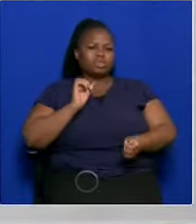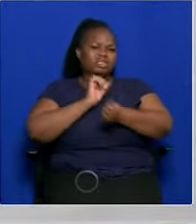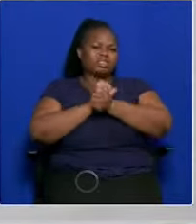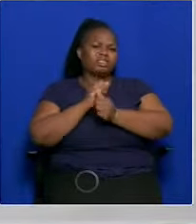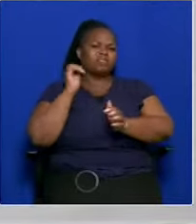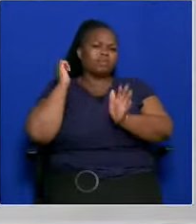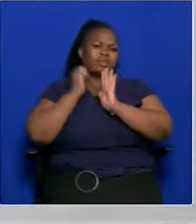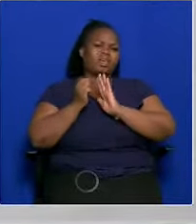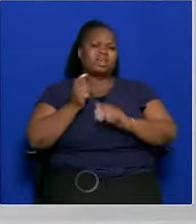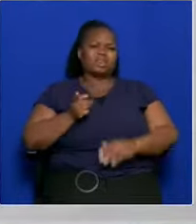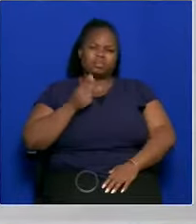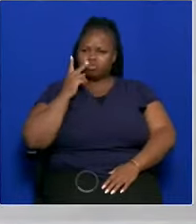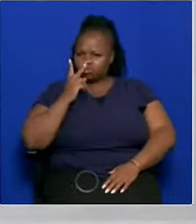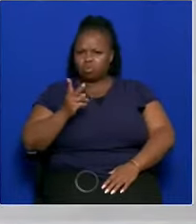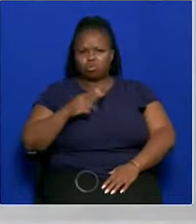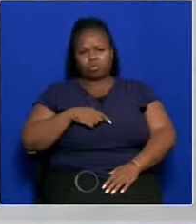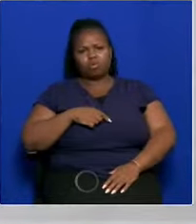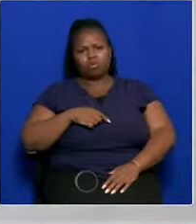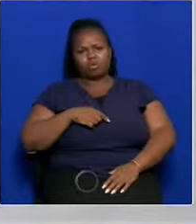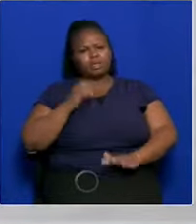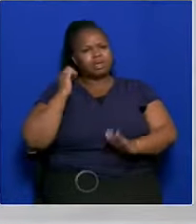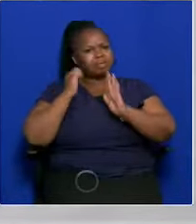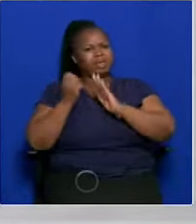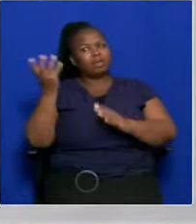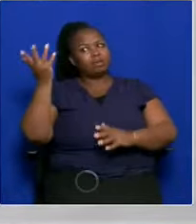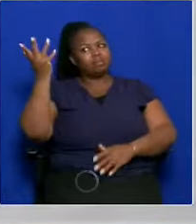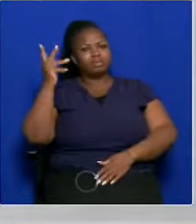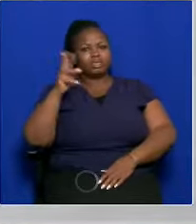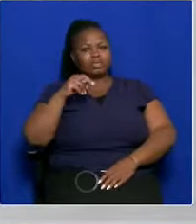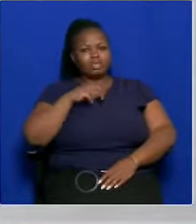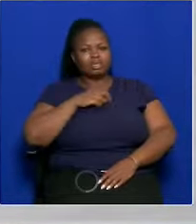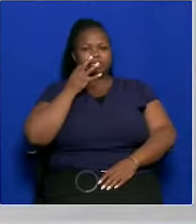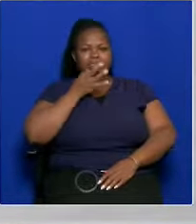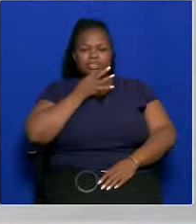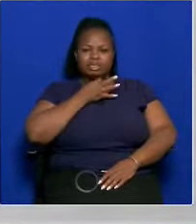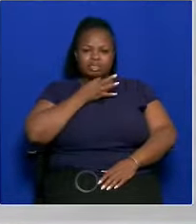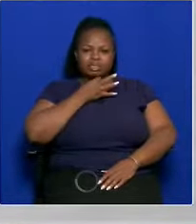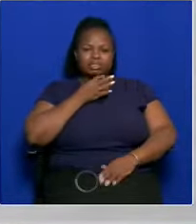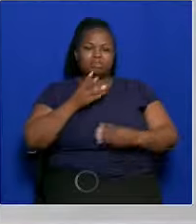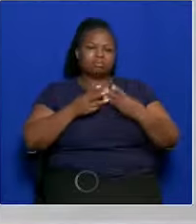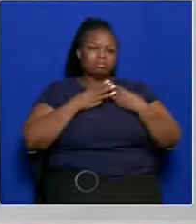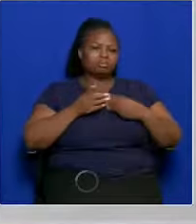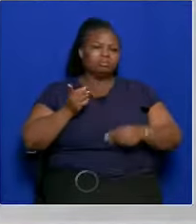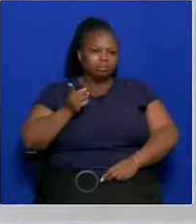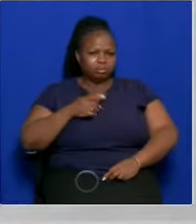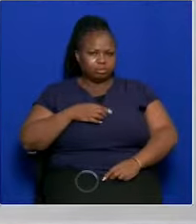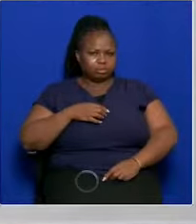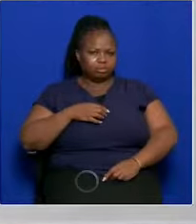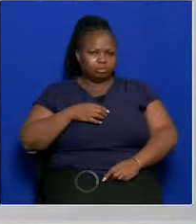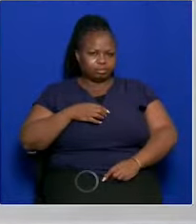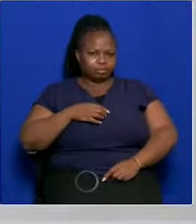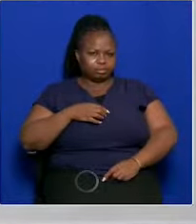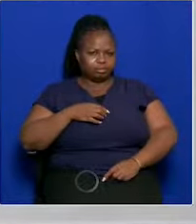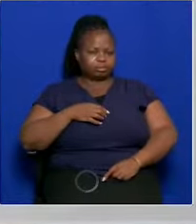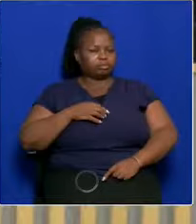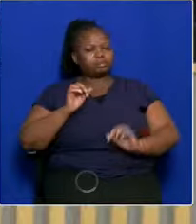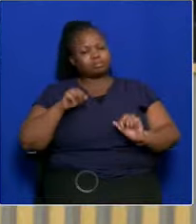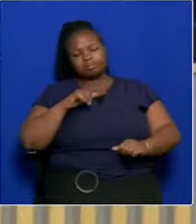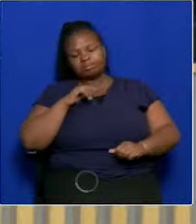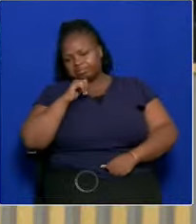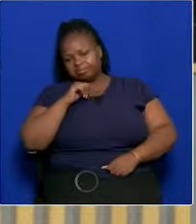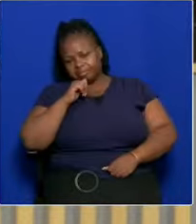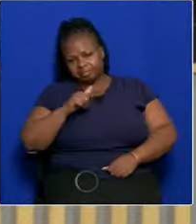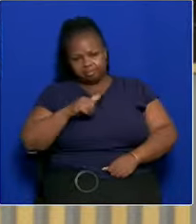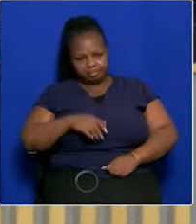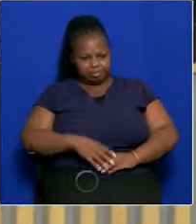It was a murder somewhere in KZN where they said he's still behind bars. So it was not. Be that as it may, it doesn't change